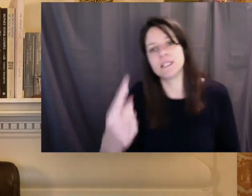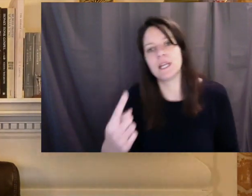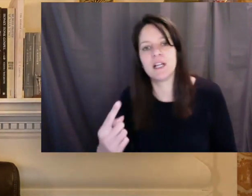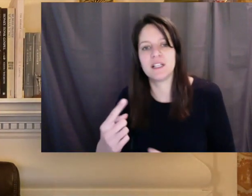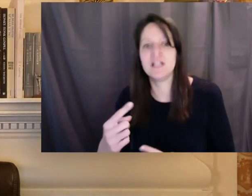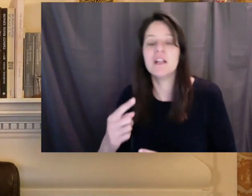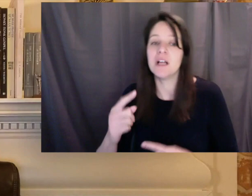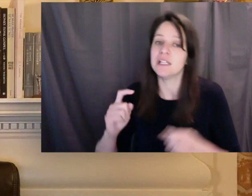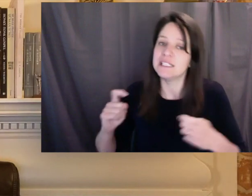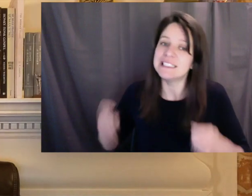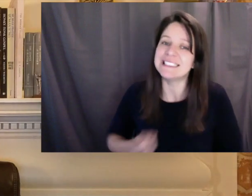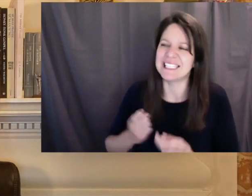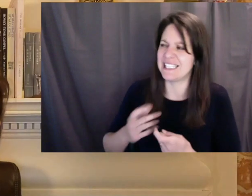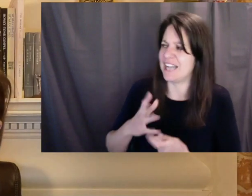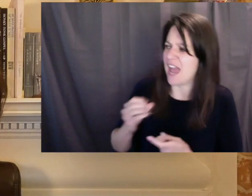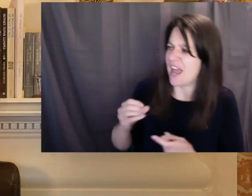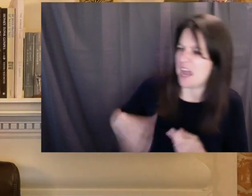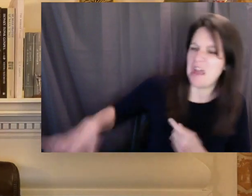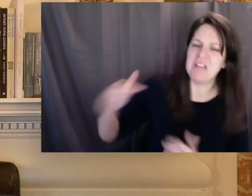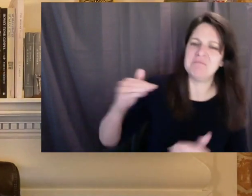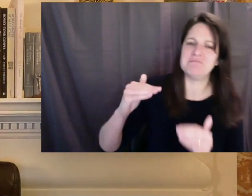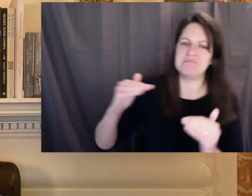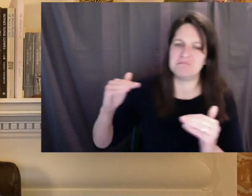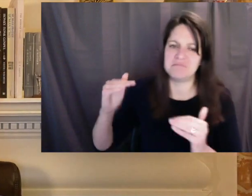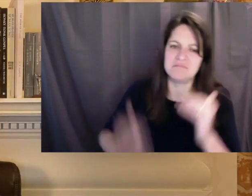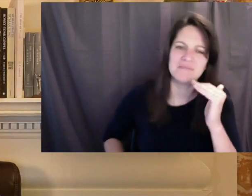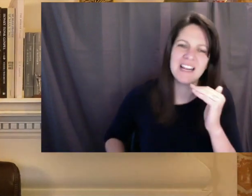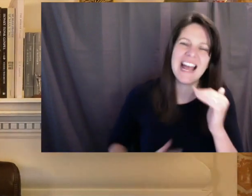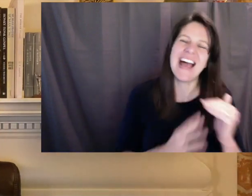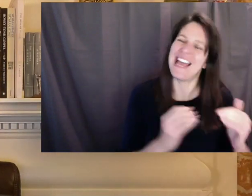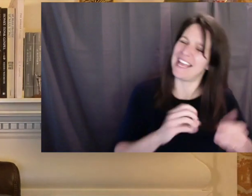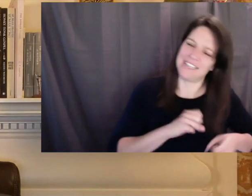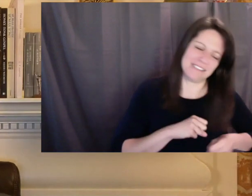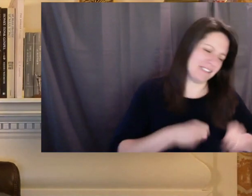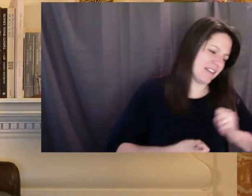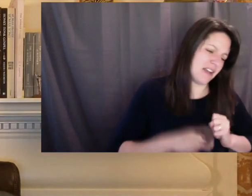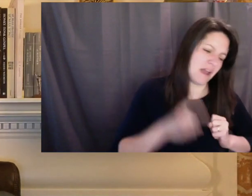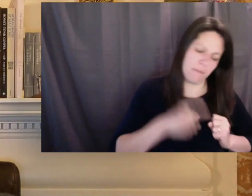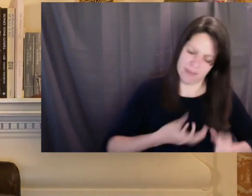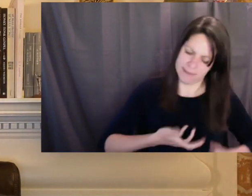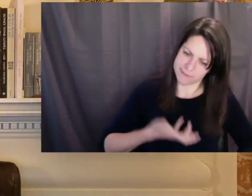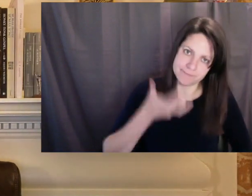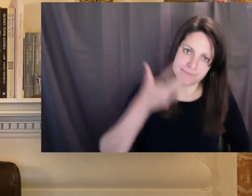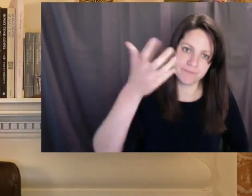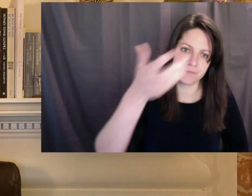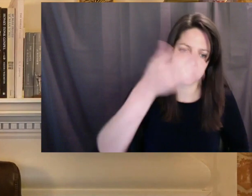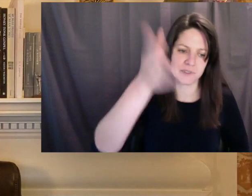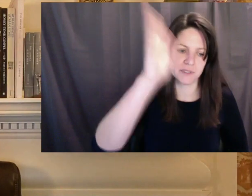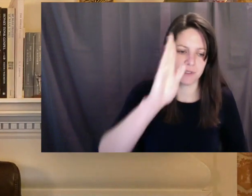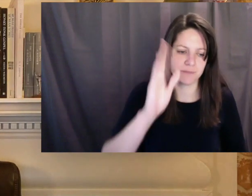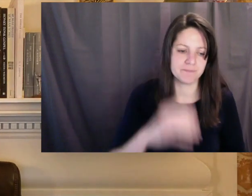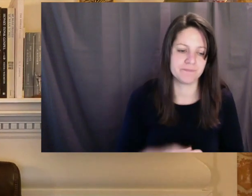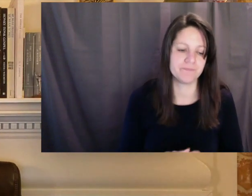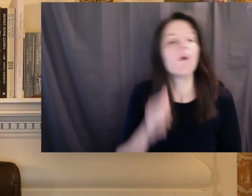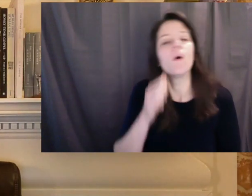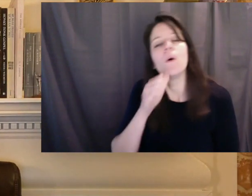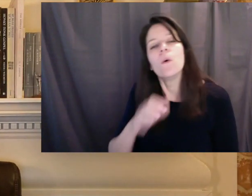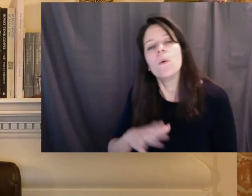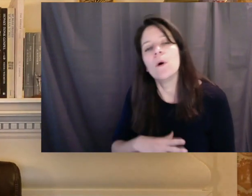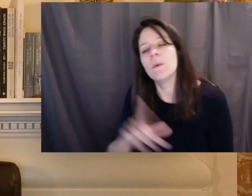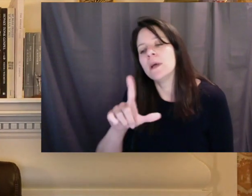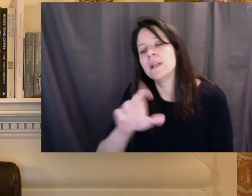unreservedly turn to God and name both their sin and the injustice that they live amongst and their laments about